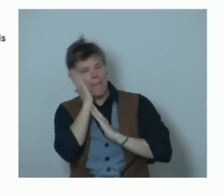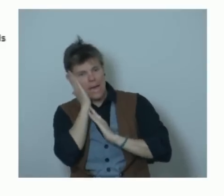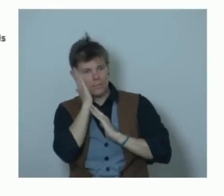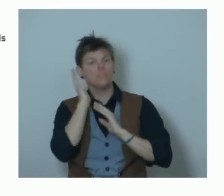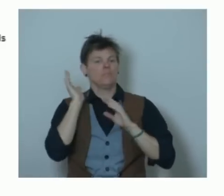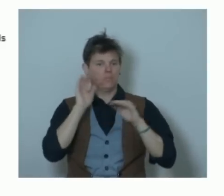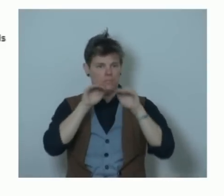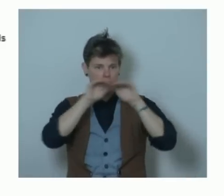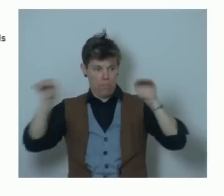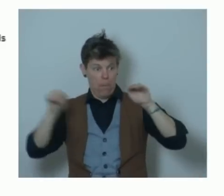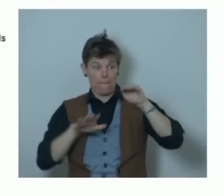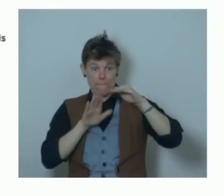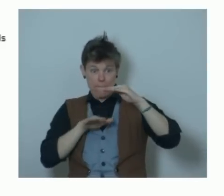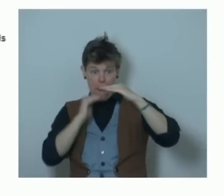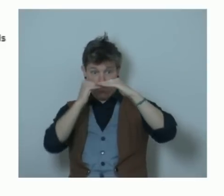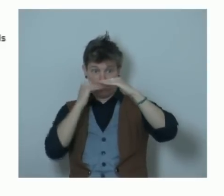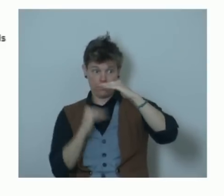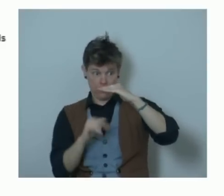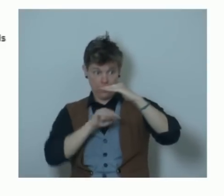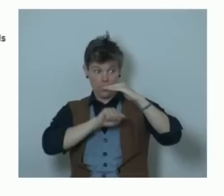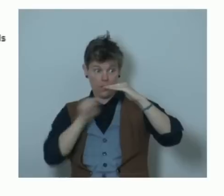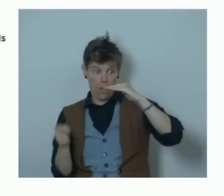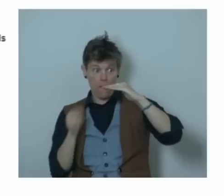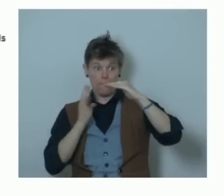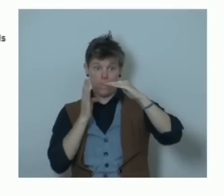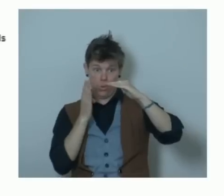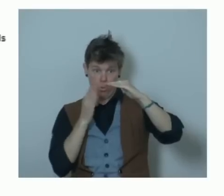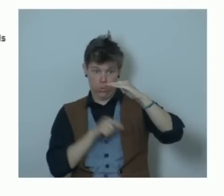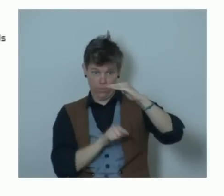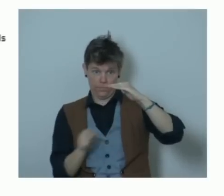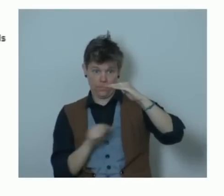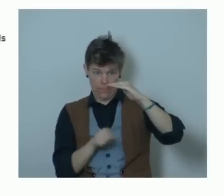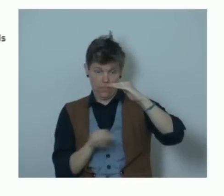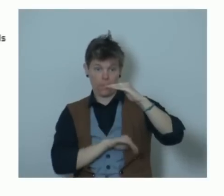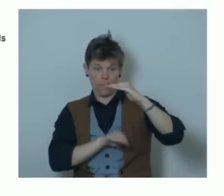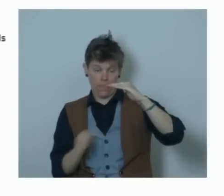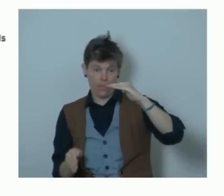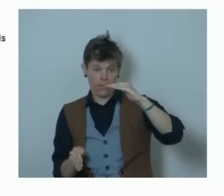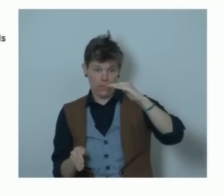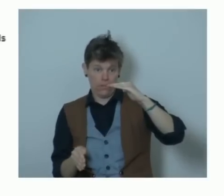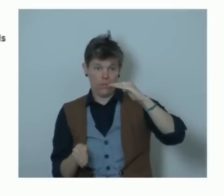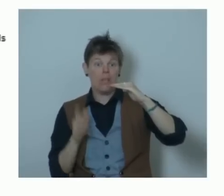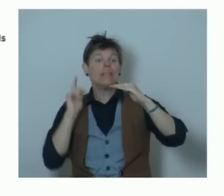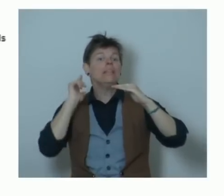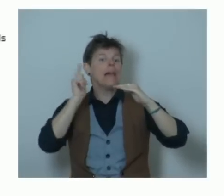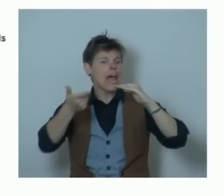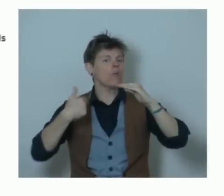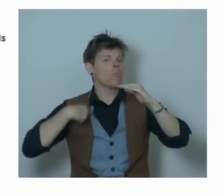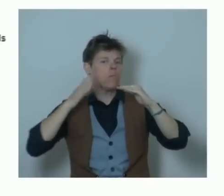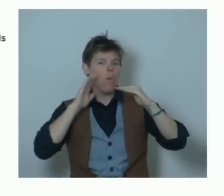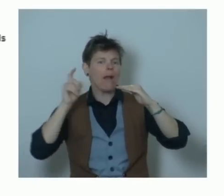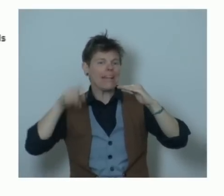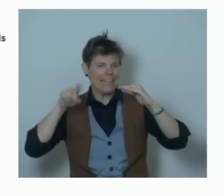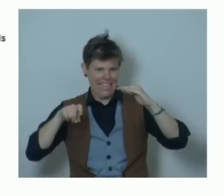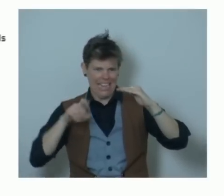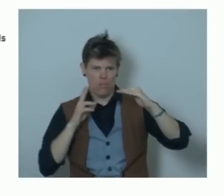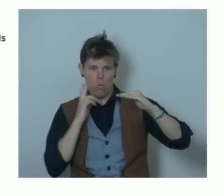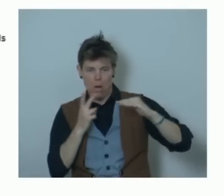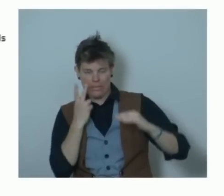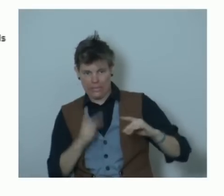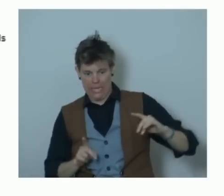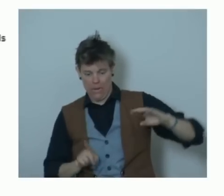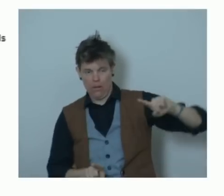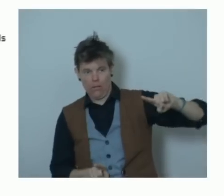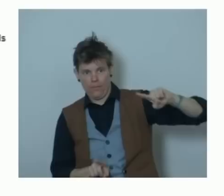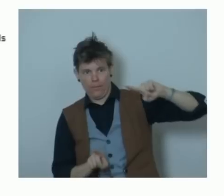bottom is the number of medical beds we'll need over time. We're still working on that x-axis and the timing of this, so don't take that literally. We'll